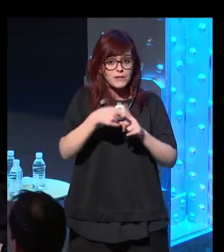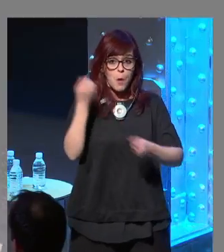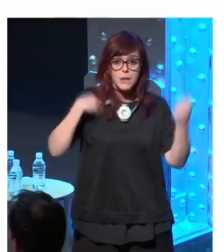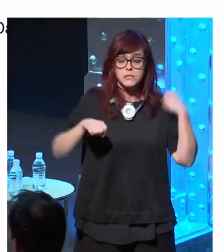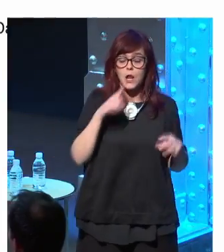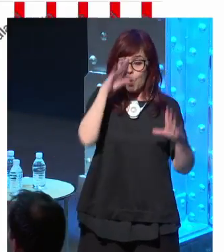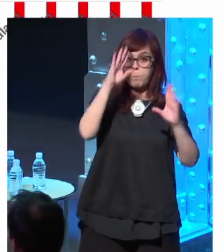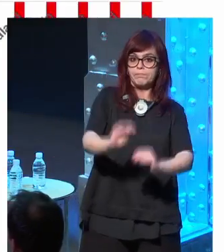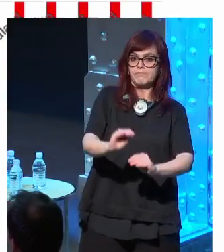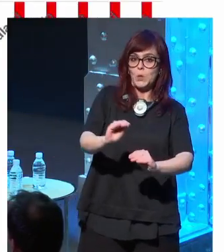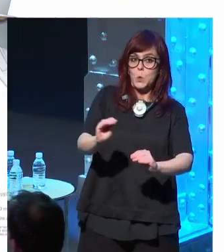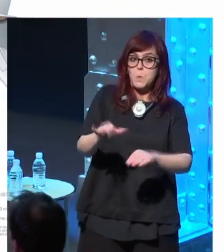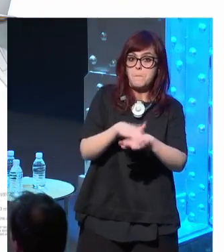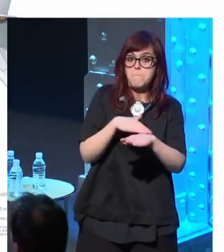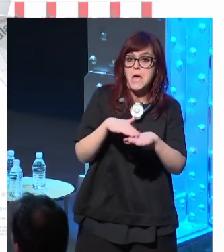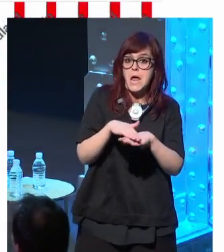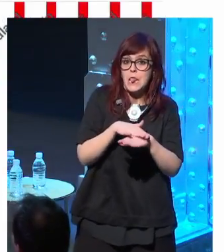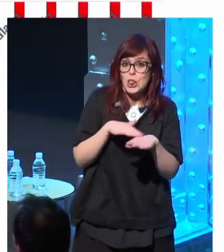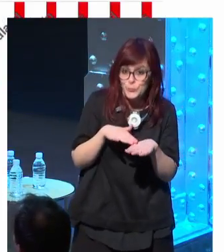Oops, sorry.